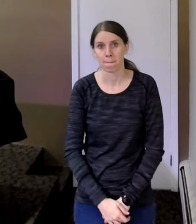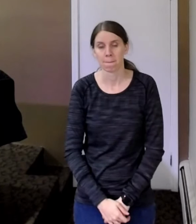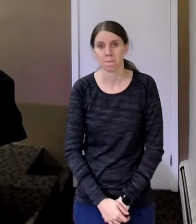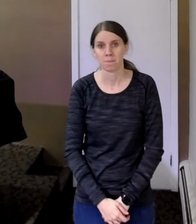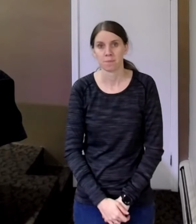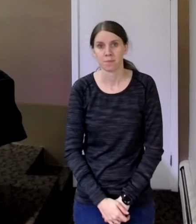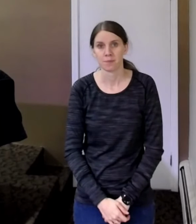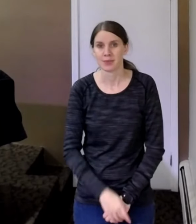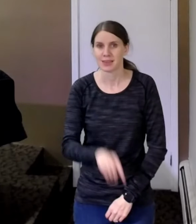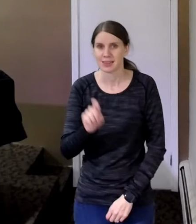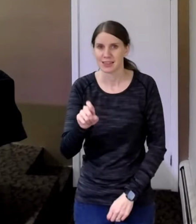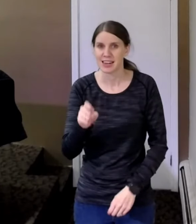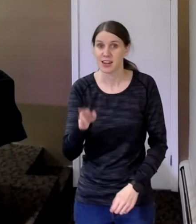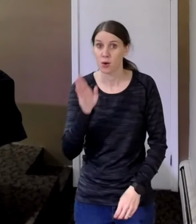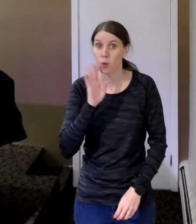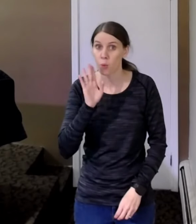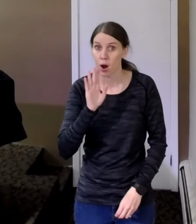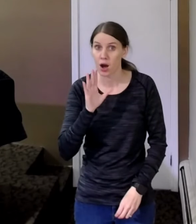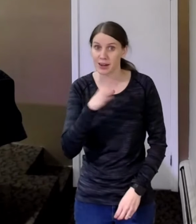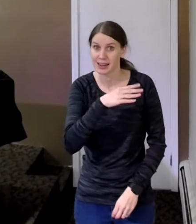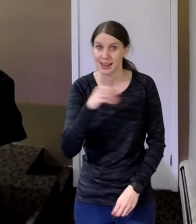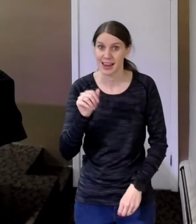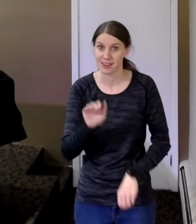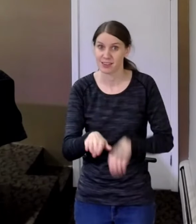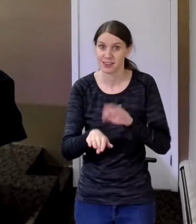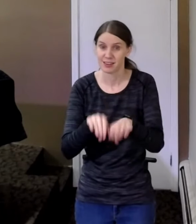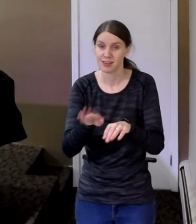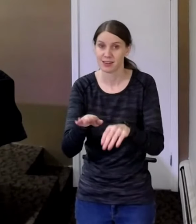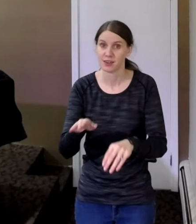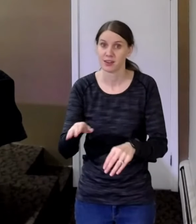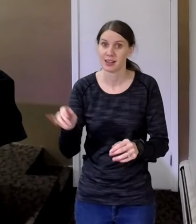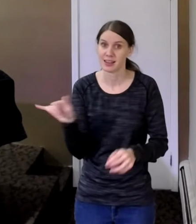We need to walk and talk like Jesus.